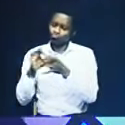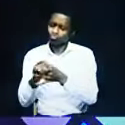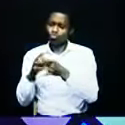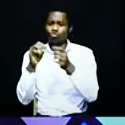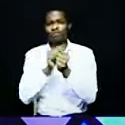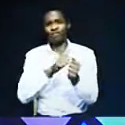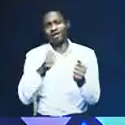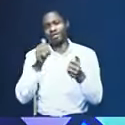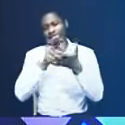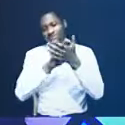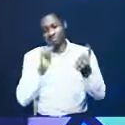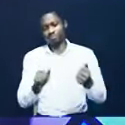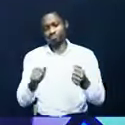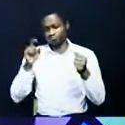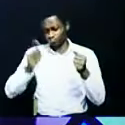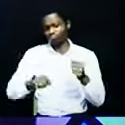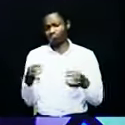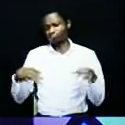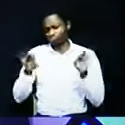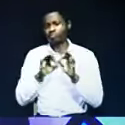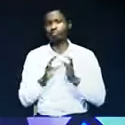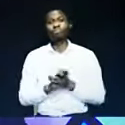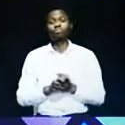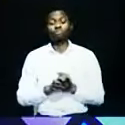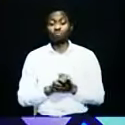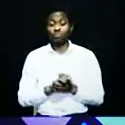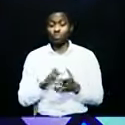bedroom. Hebrews